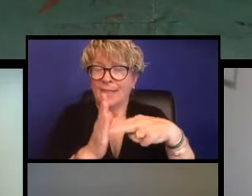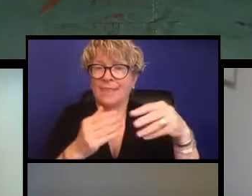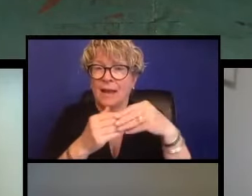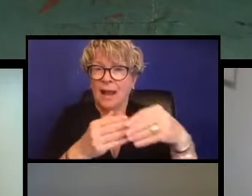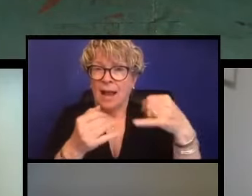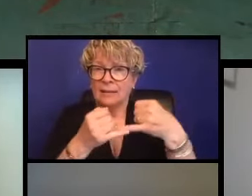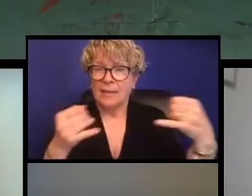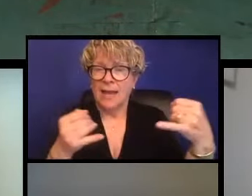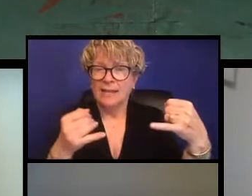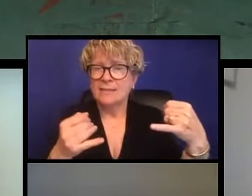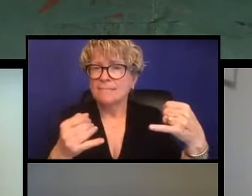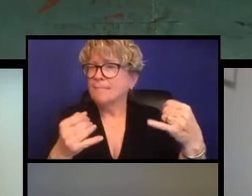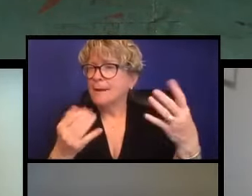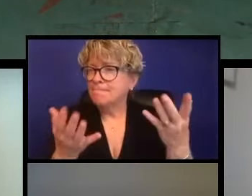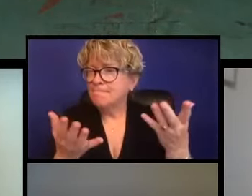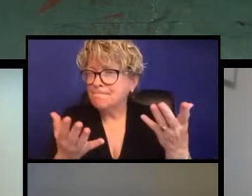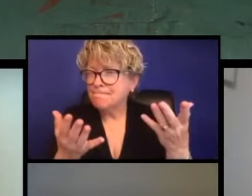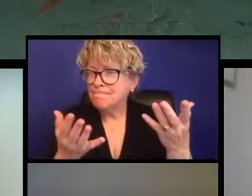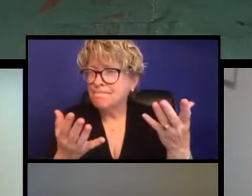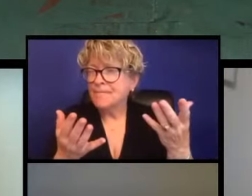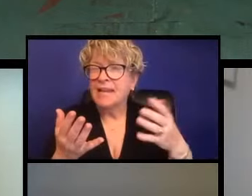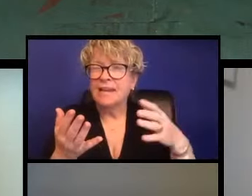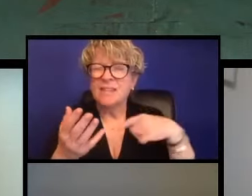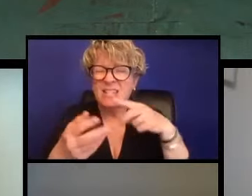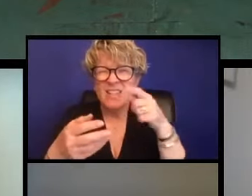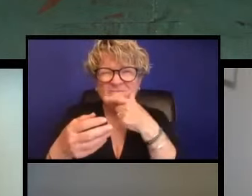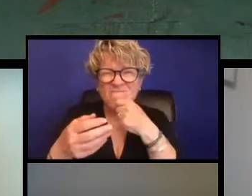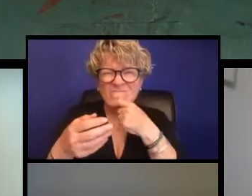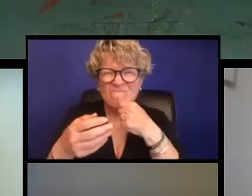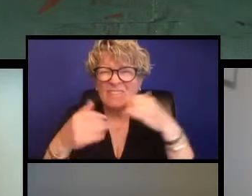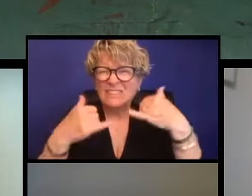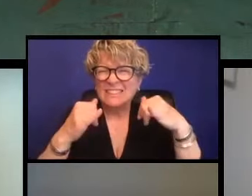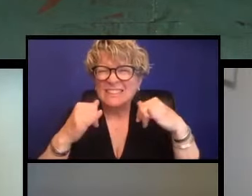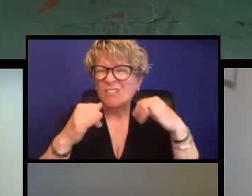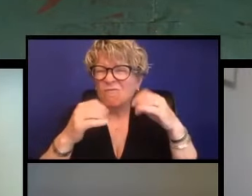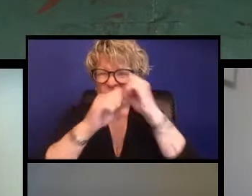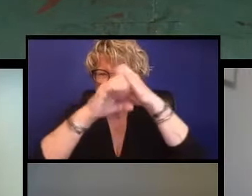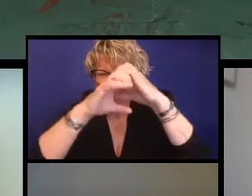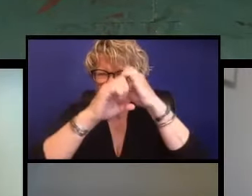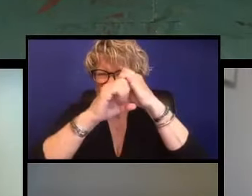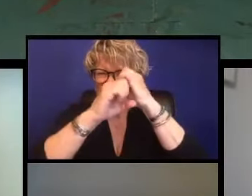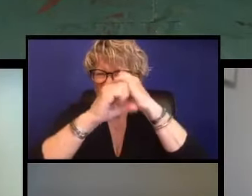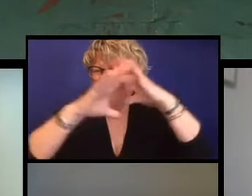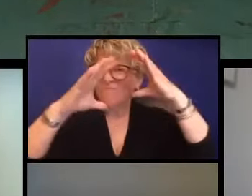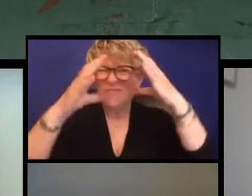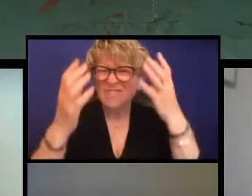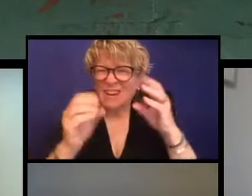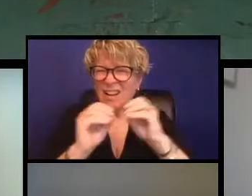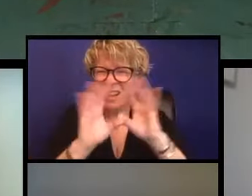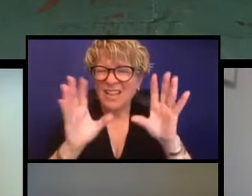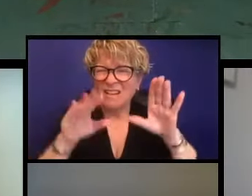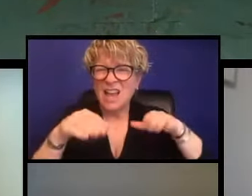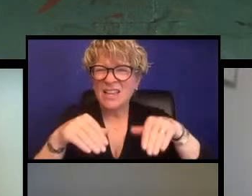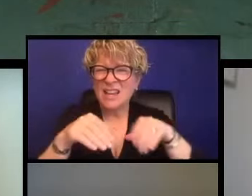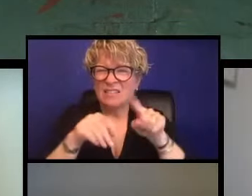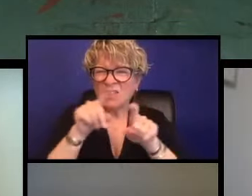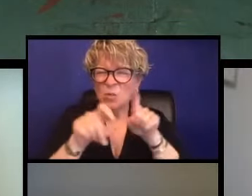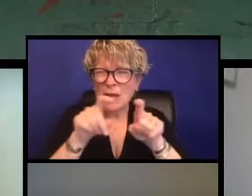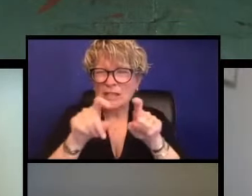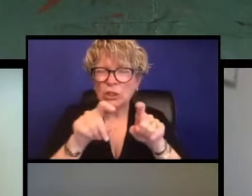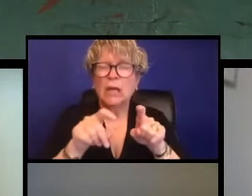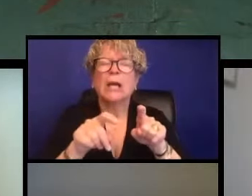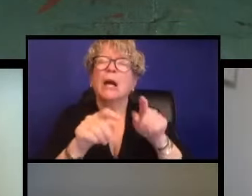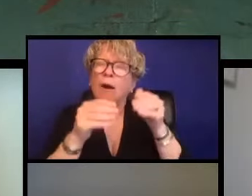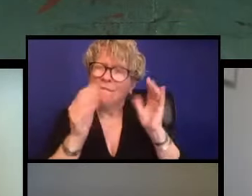how to figure it out, to query the editor. And just send a query. There usually should be some instructions on how to submit a